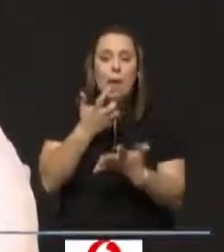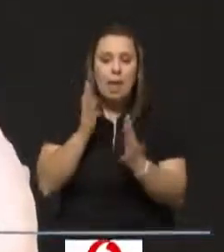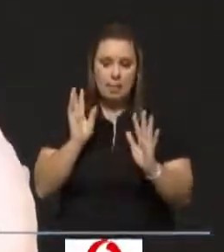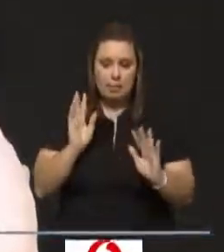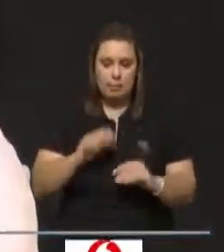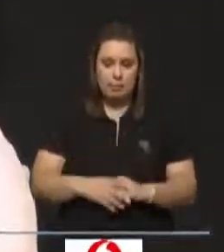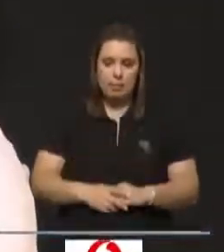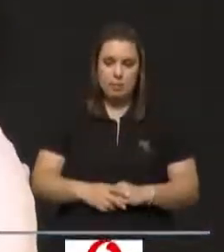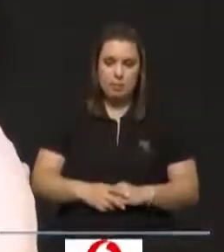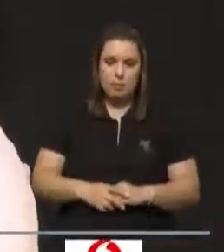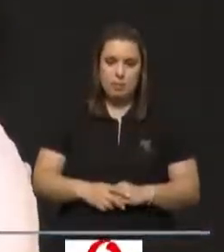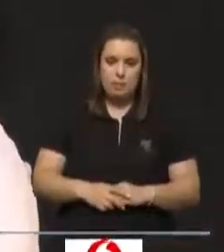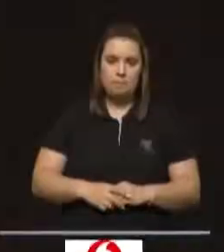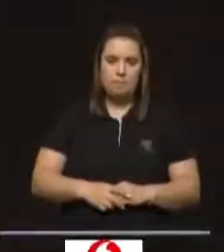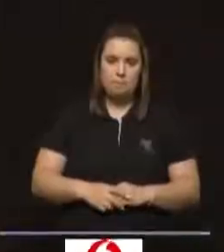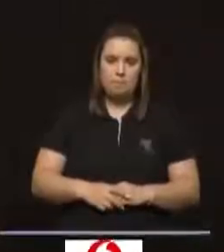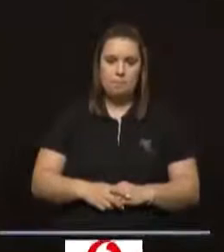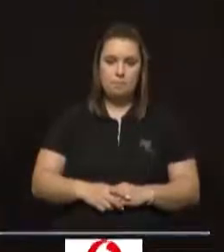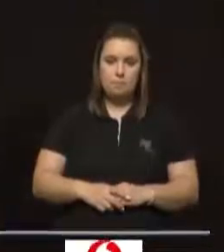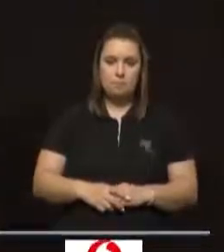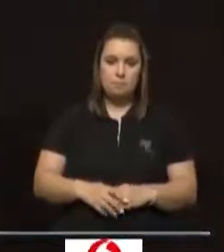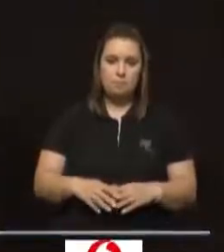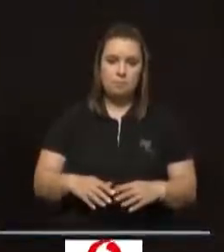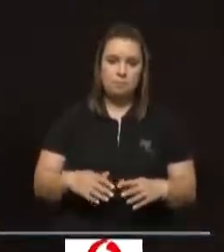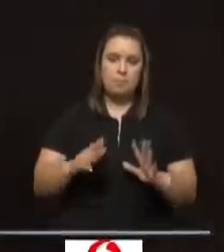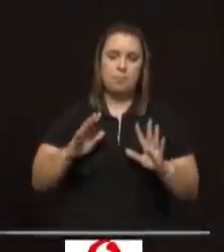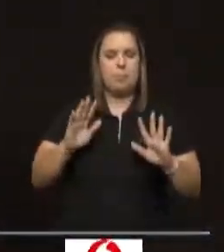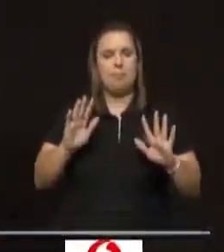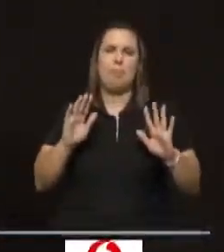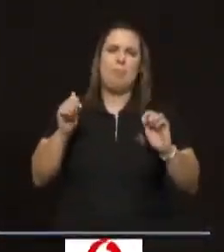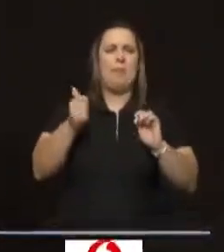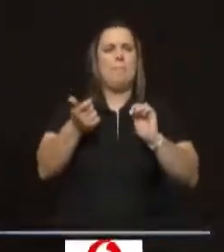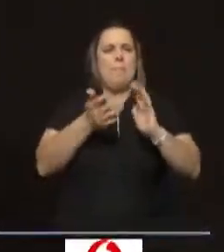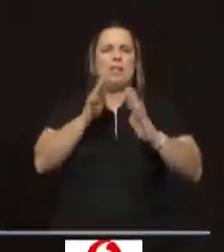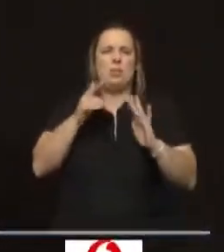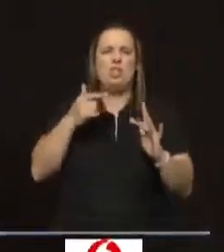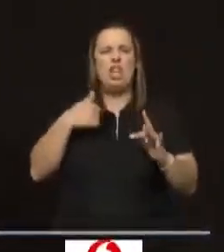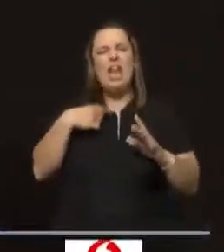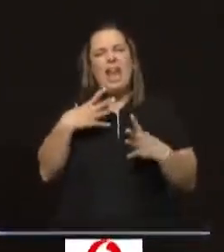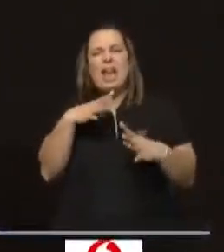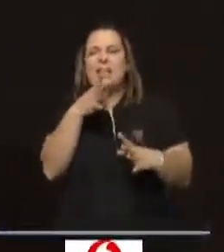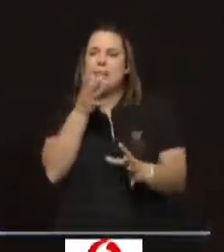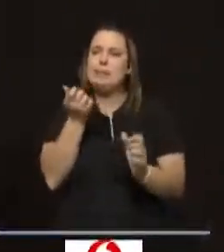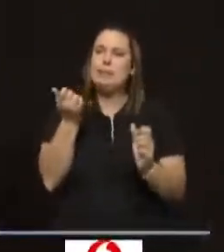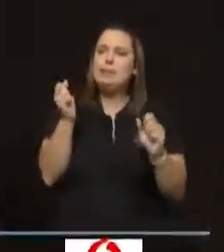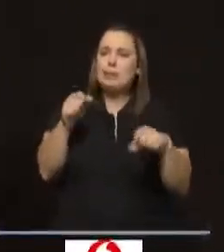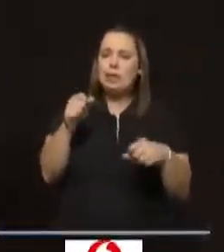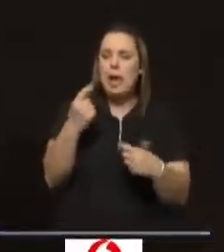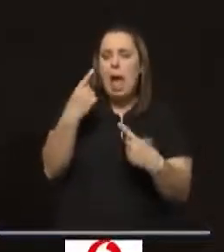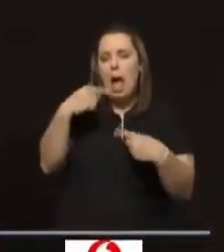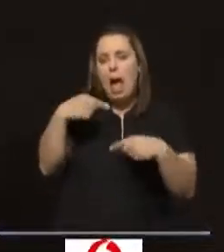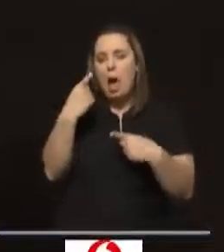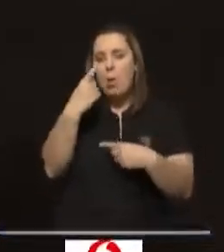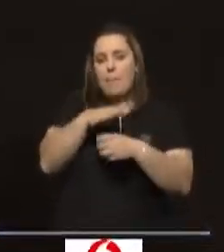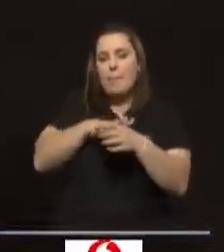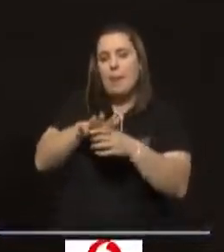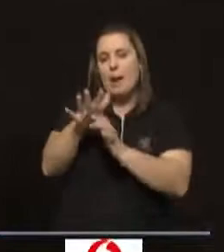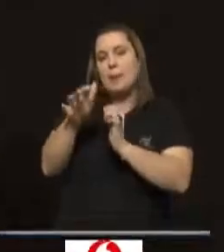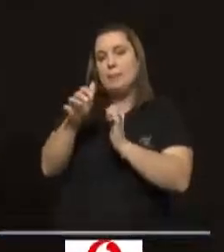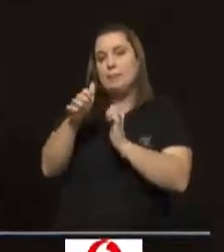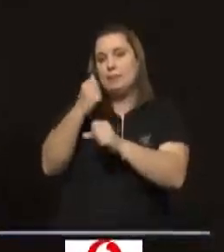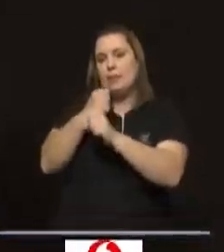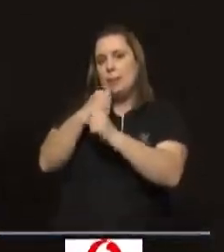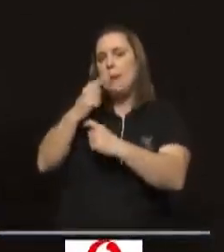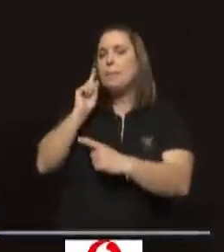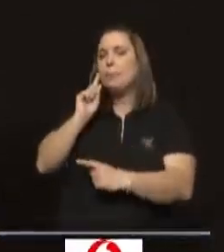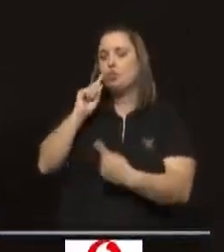the lack of acknowledgement or recognition of the operators. Do you agree? Well, yes, there's an element, even though it's not